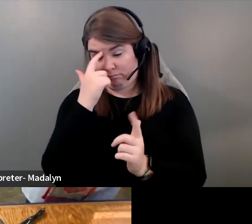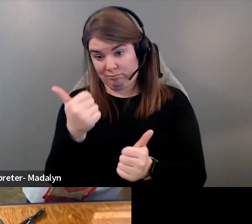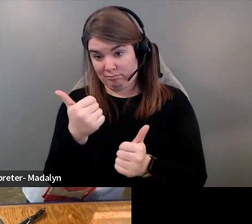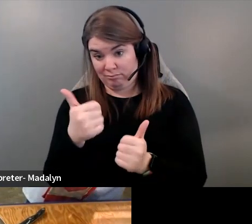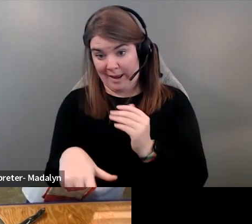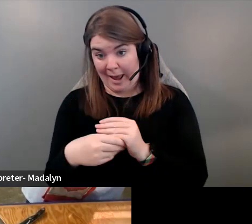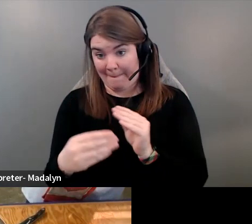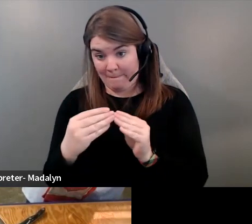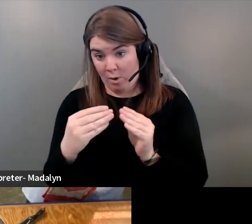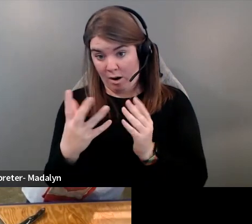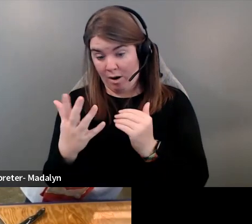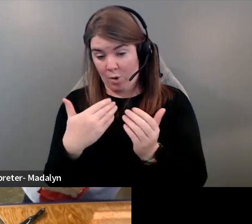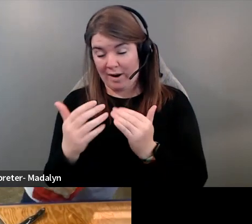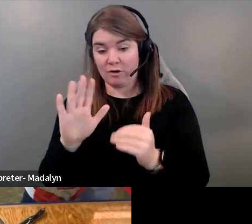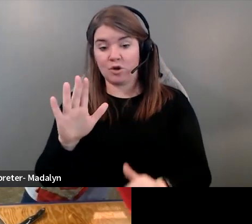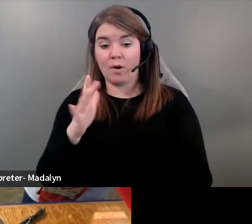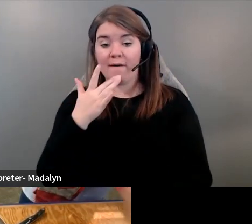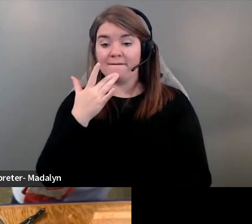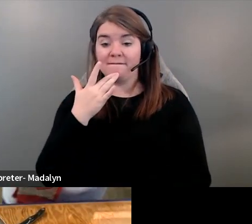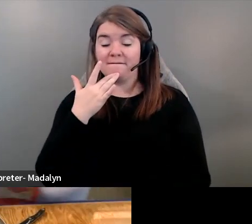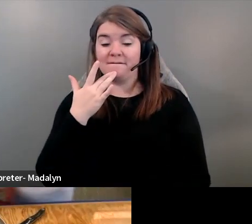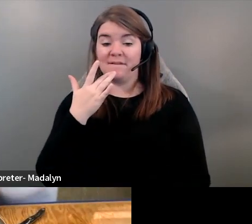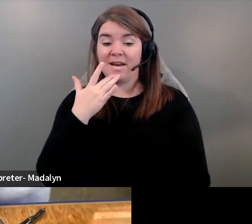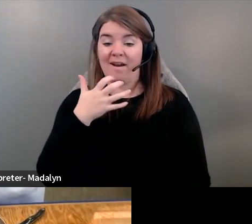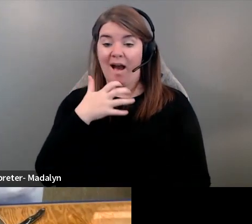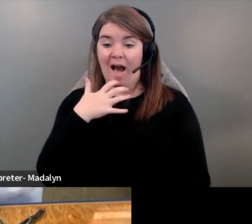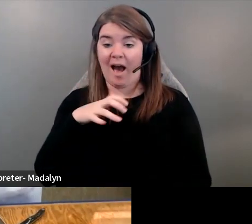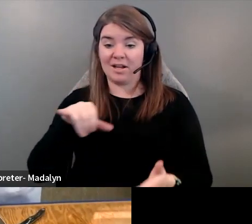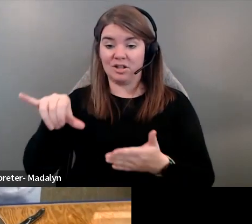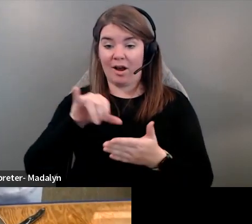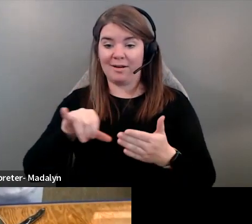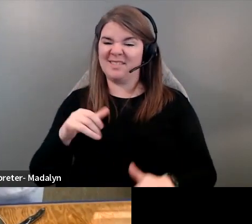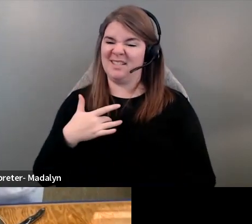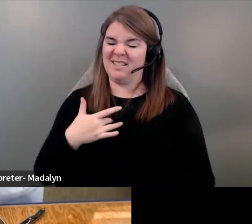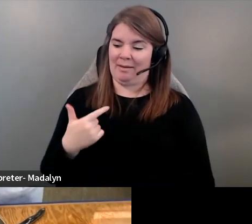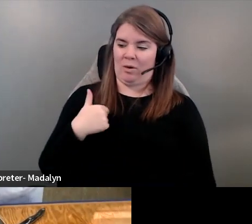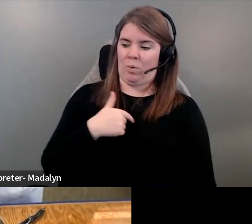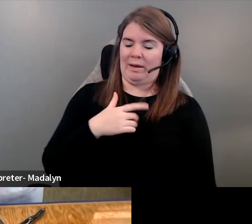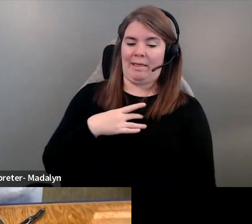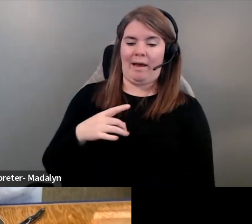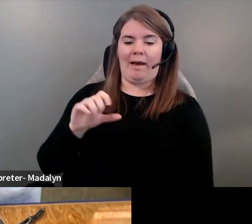Whatever hot sauce is your favorite. Sriracha is a favorite of ours too. That would work.